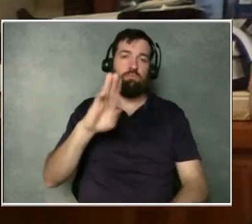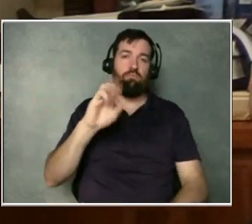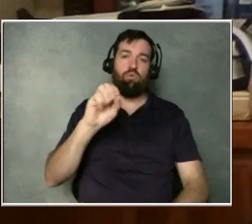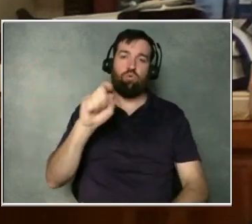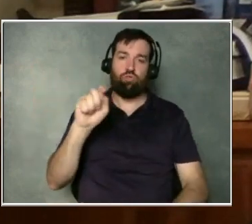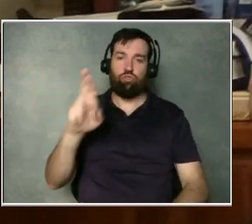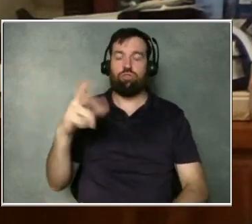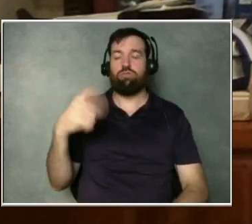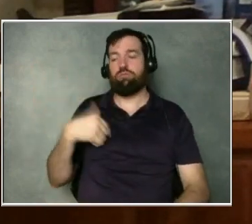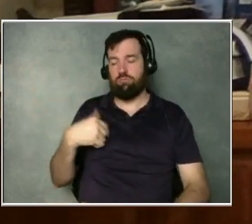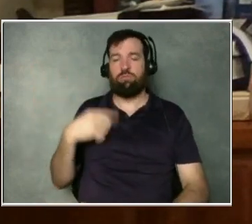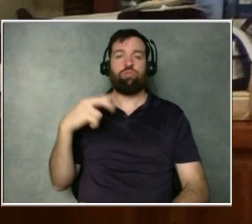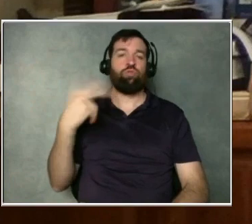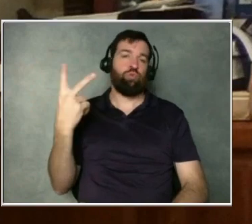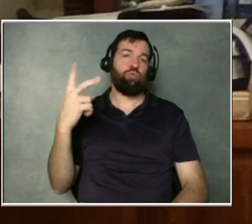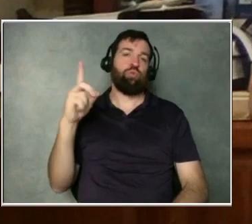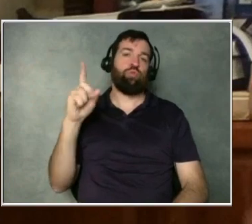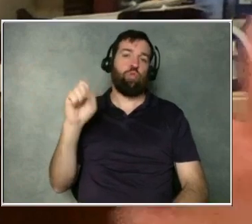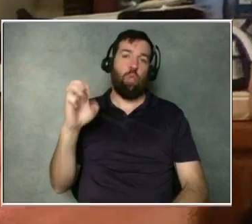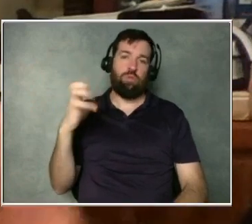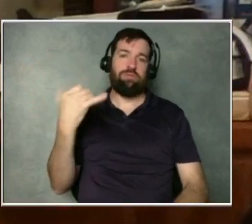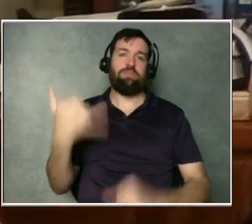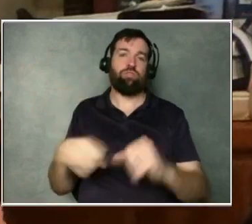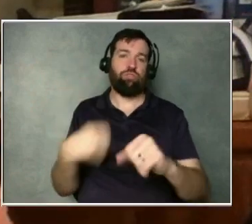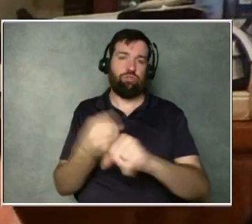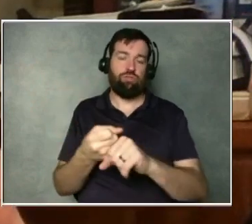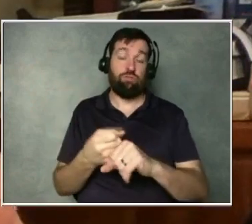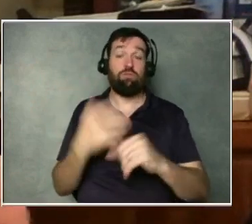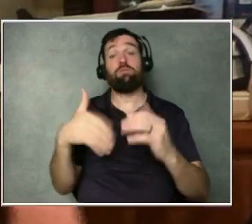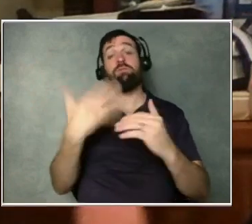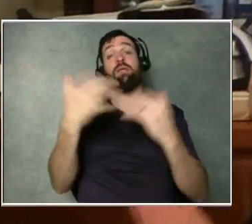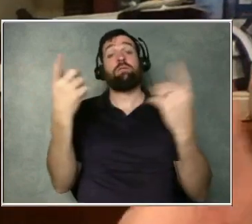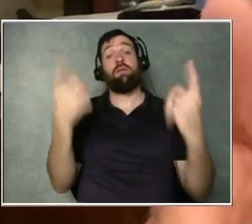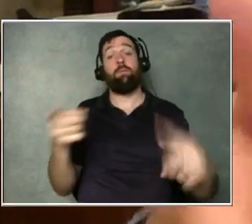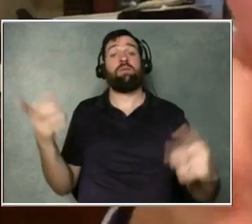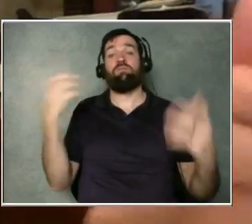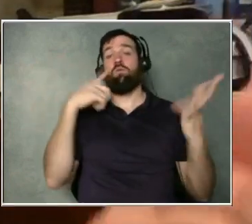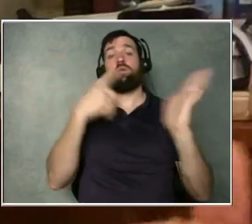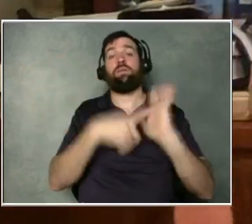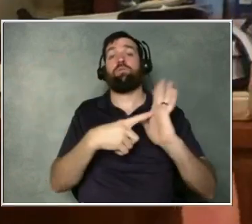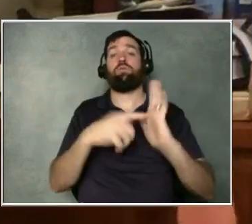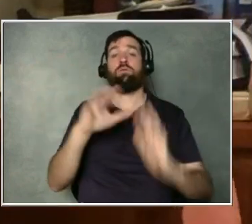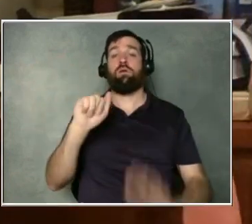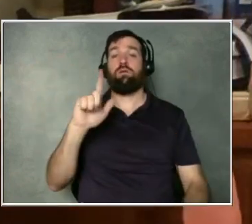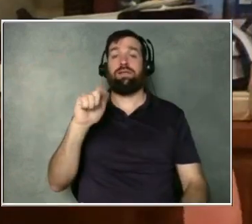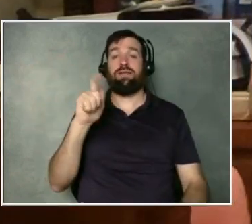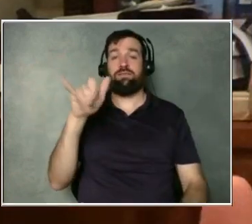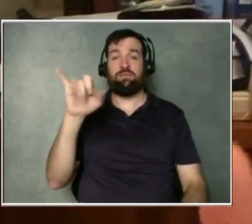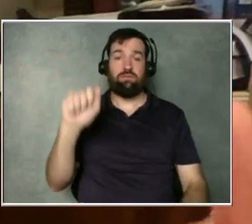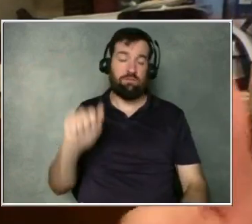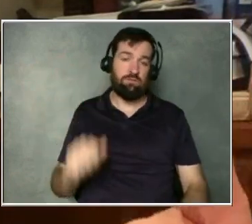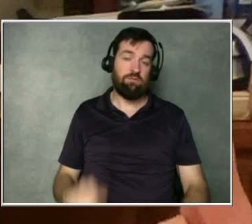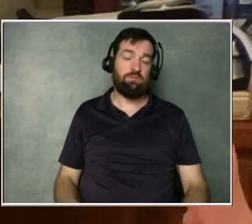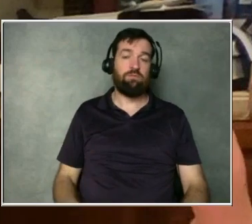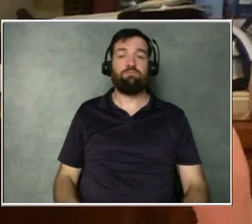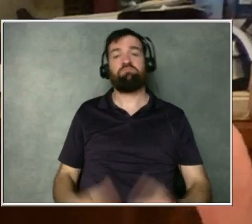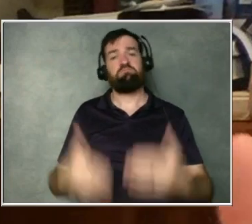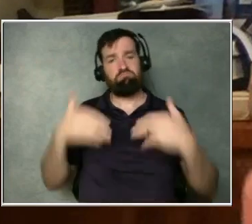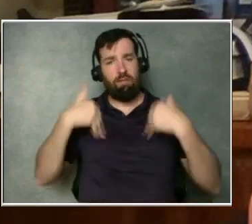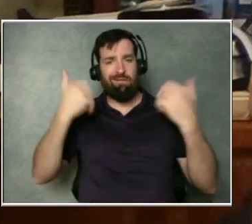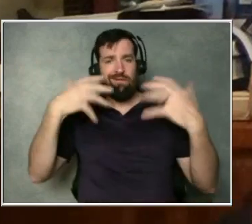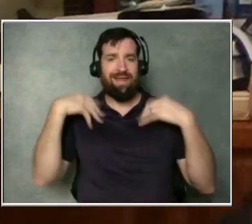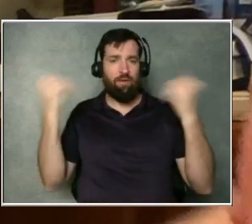2 doses this year. What will happen next for your, let's just say, Alexa, for you, for example, young, healthy